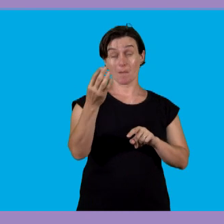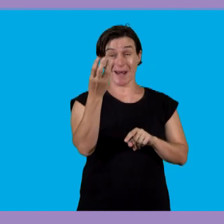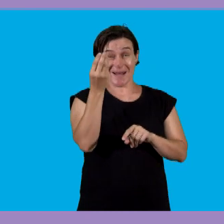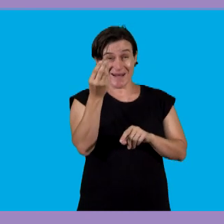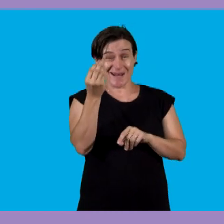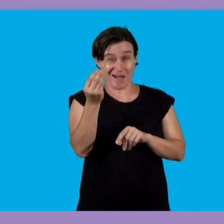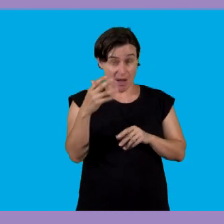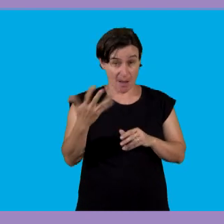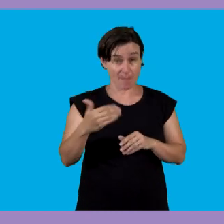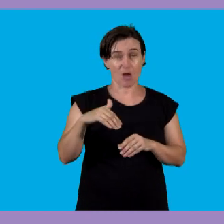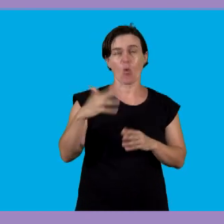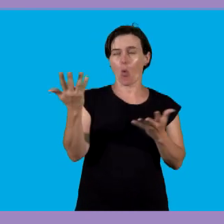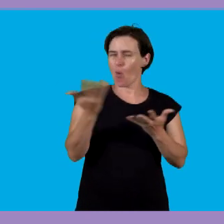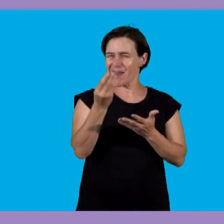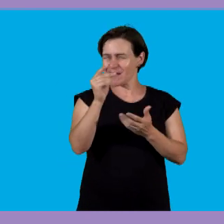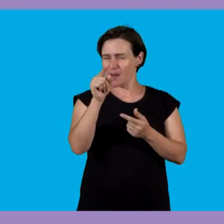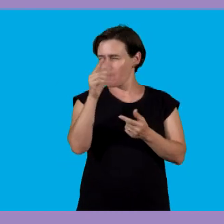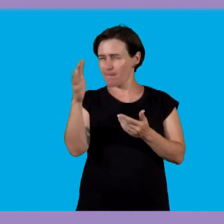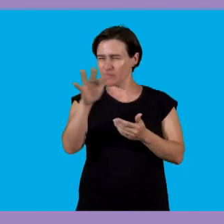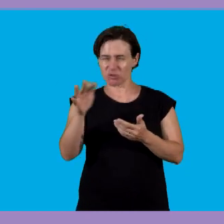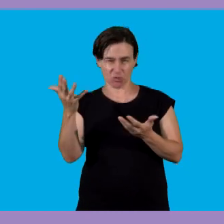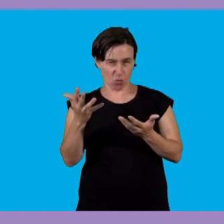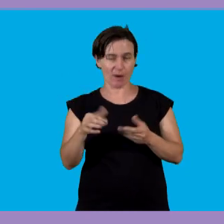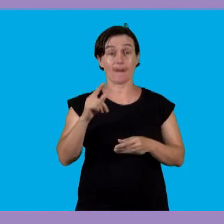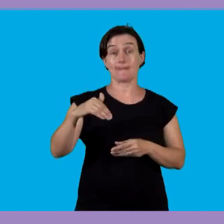the term number by